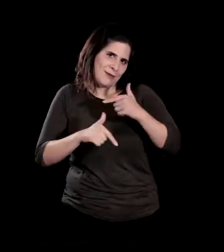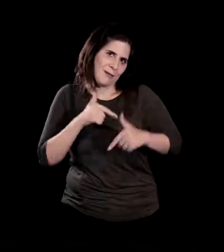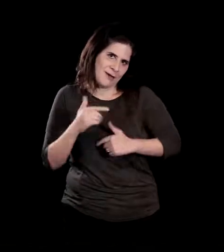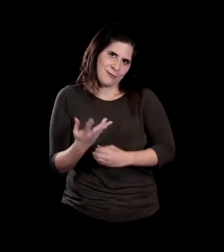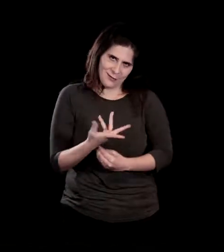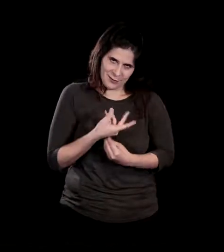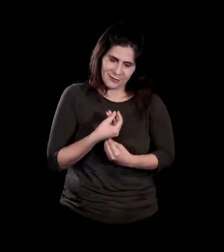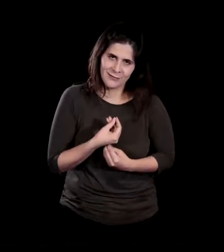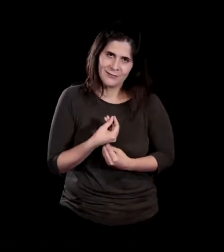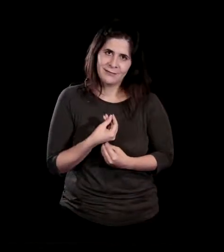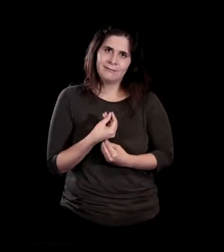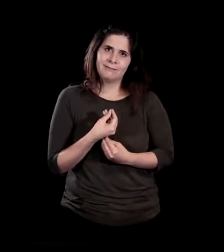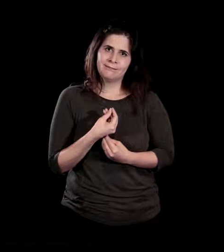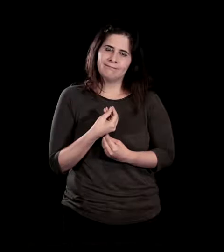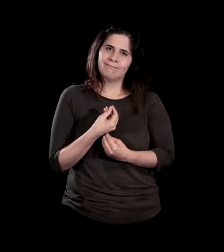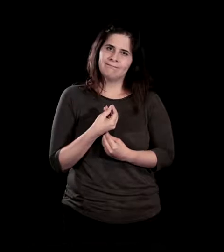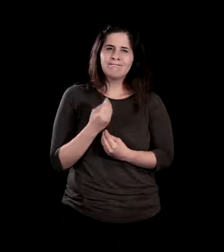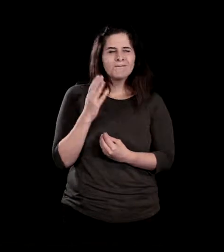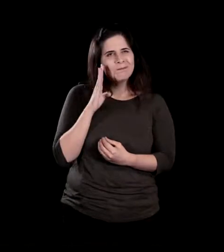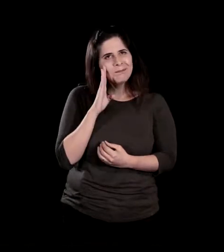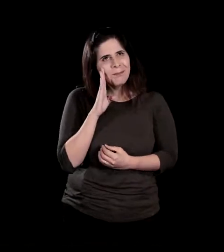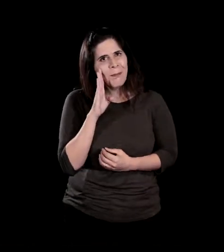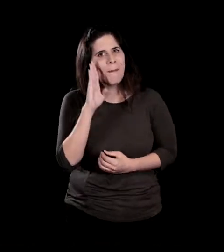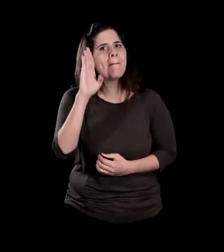preoccupation in my art,